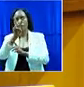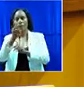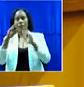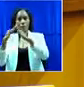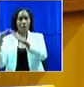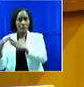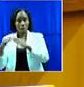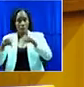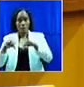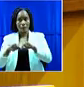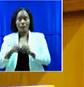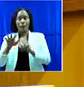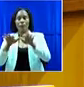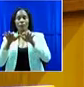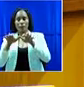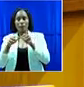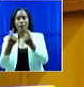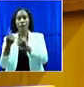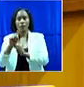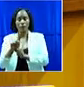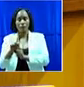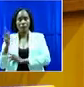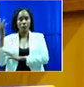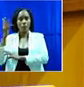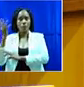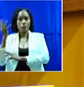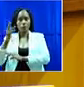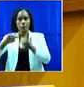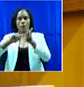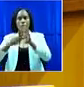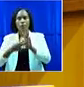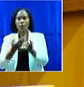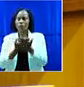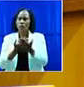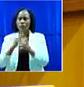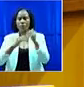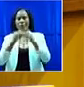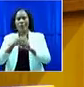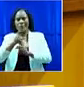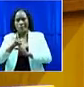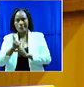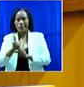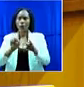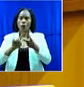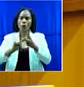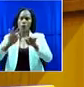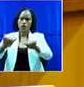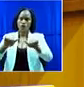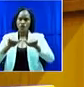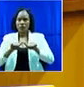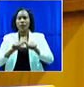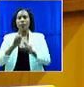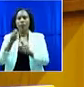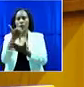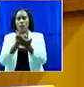to present the plan for the reconstruction and recovery of our economy and our country.